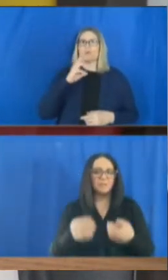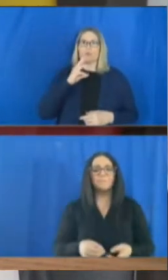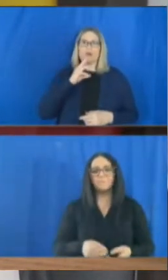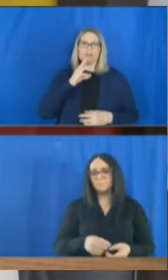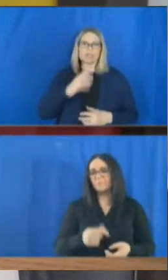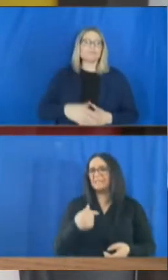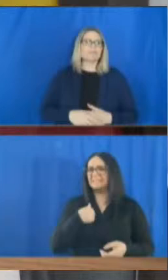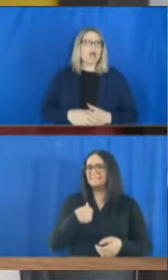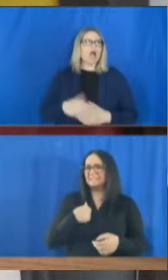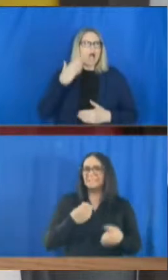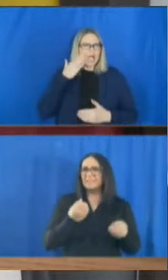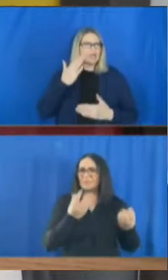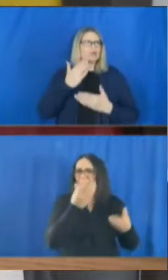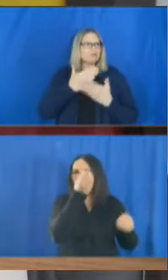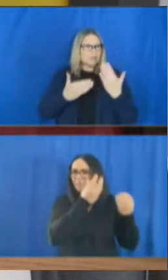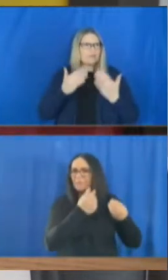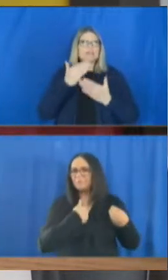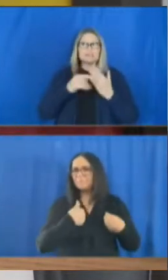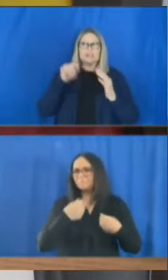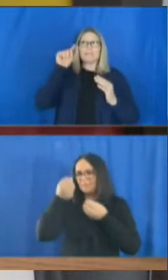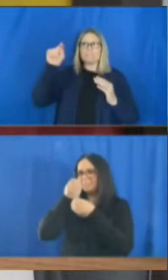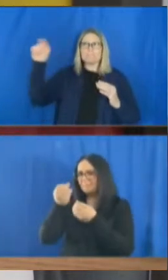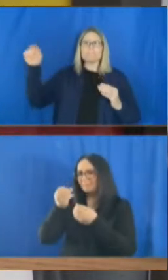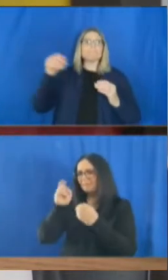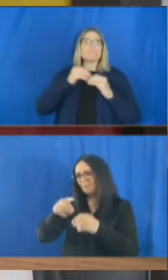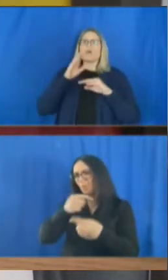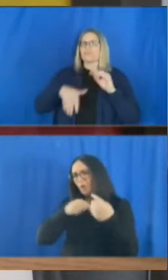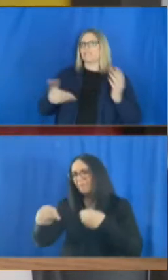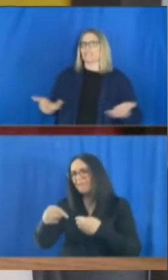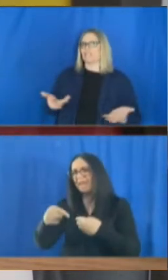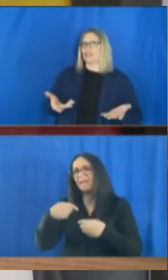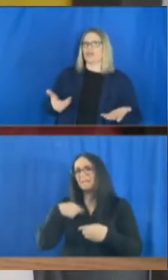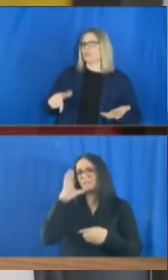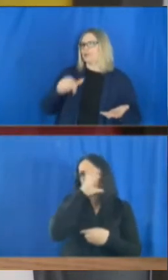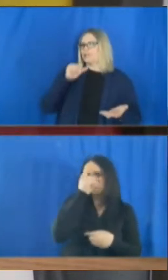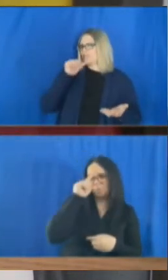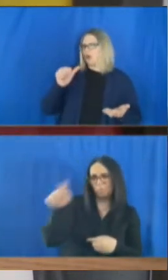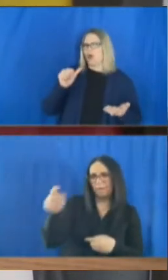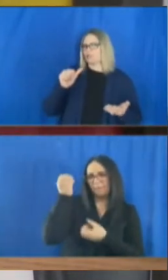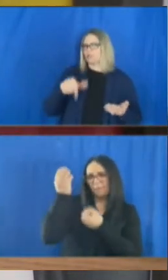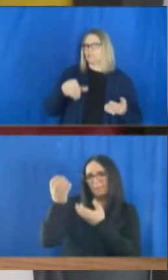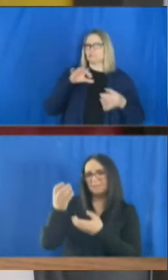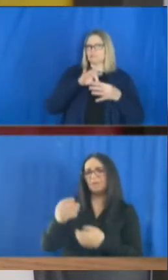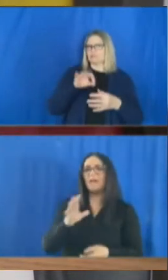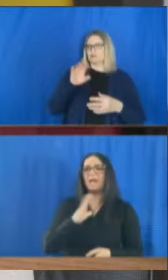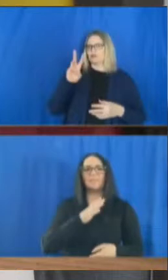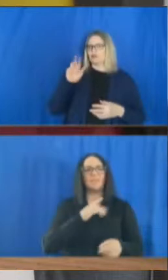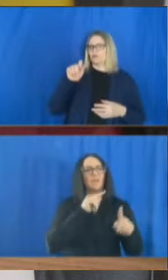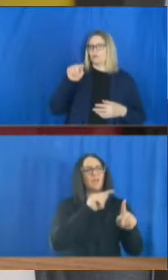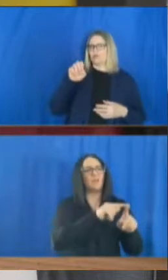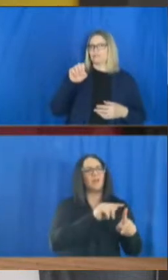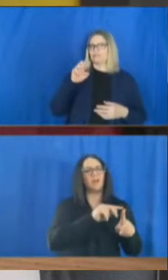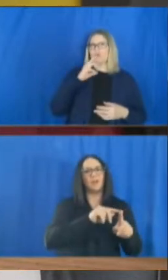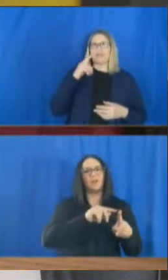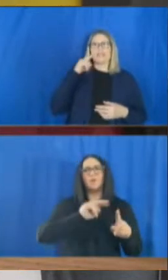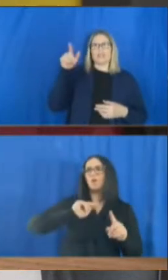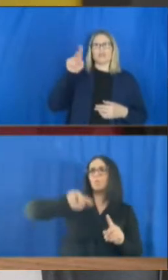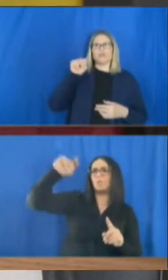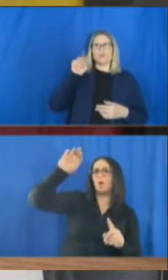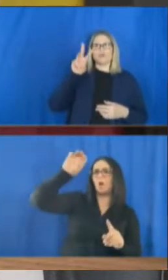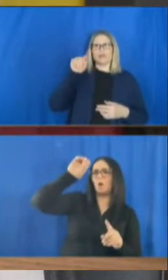well. But we have worked with Dalhousie University on that. But in terms of any further details, myself or Bruce will get back